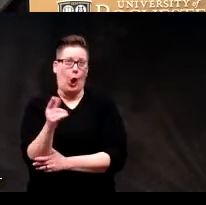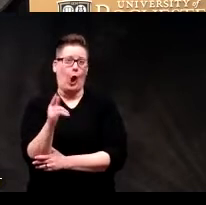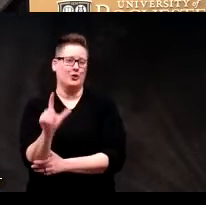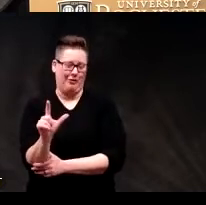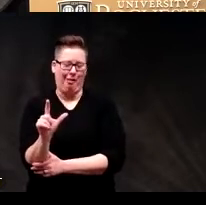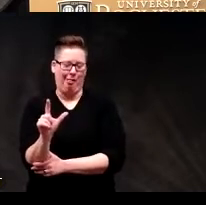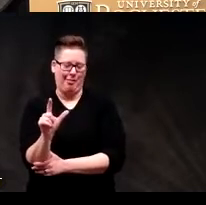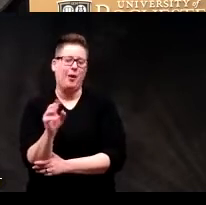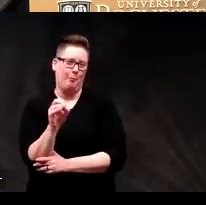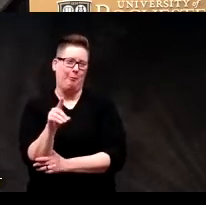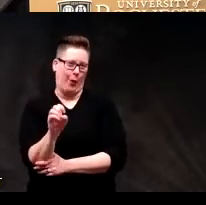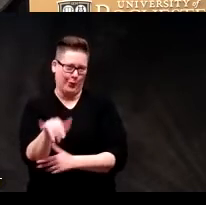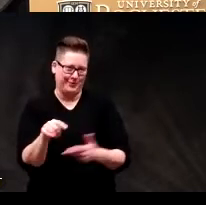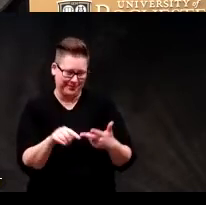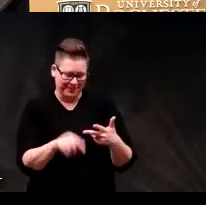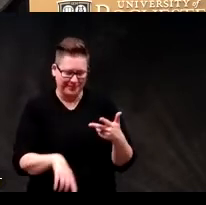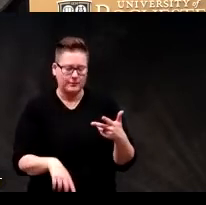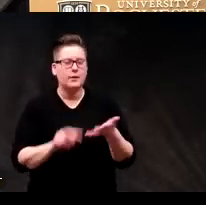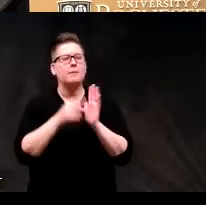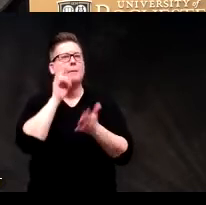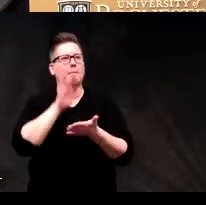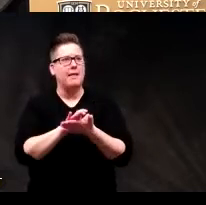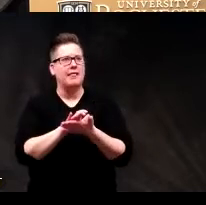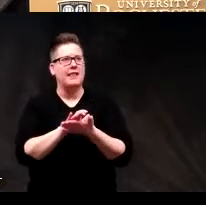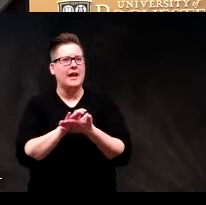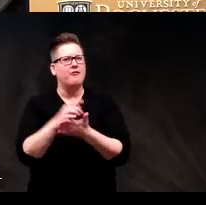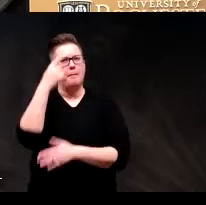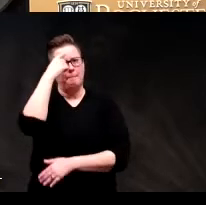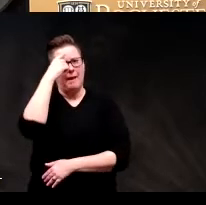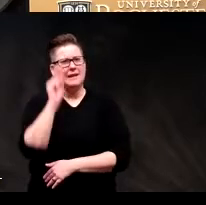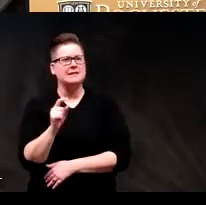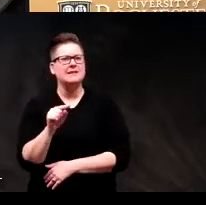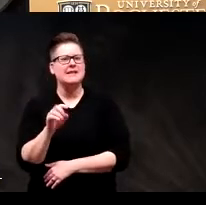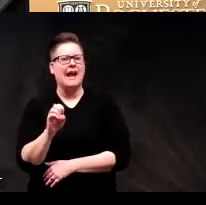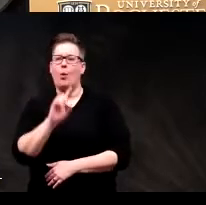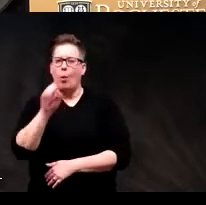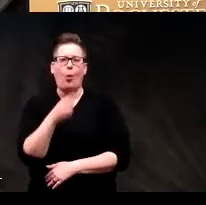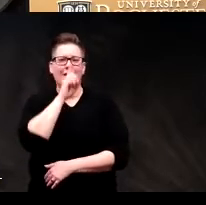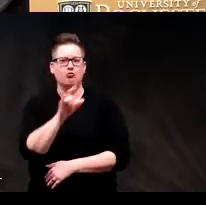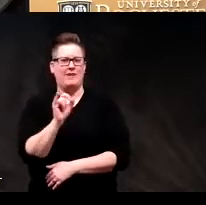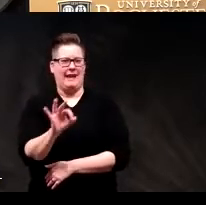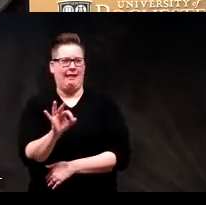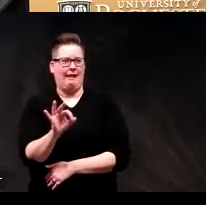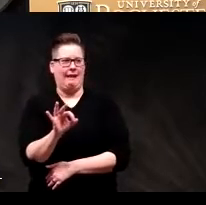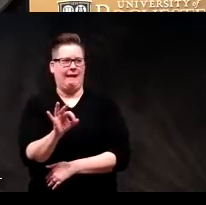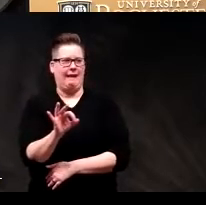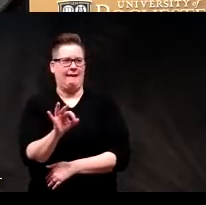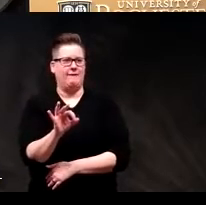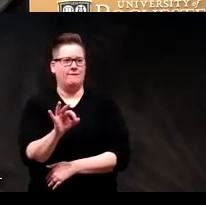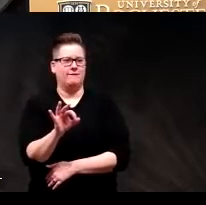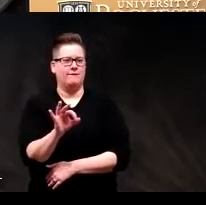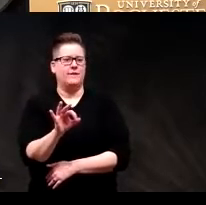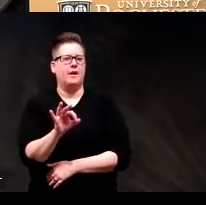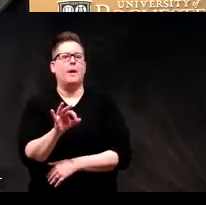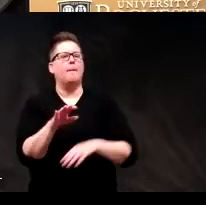teleological mode, right? So it's a belief that mental states are only real if they're reflected in the behavior